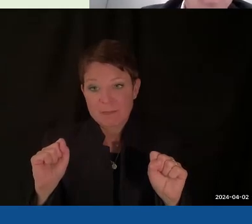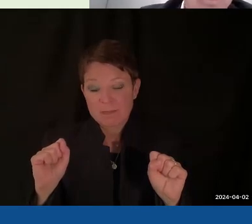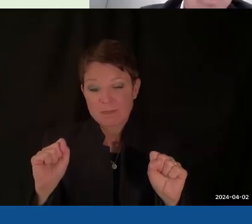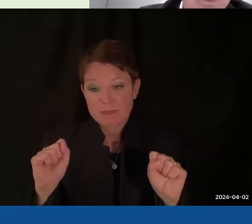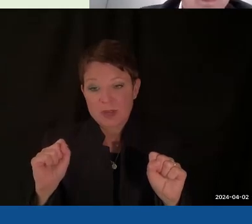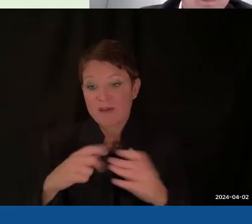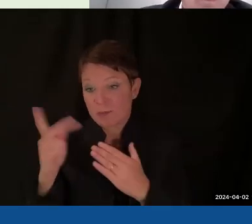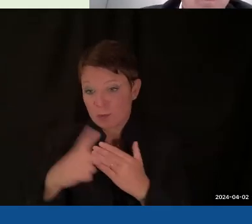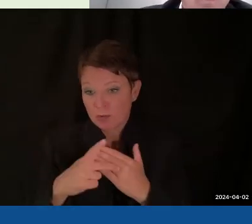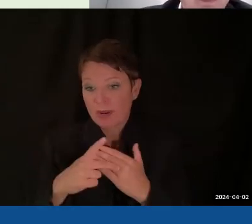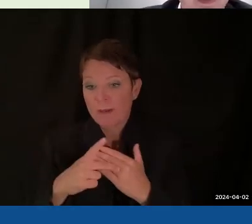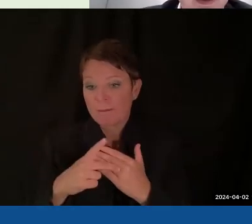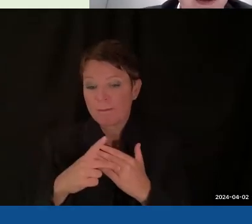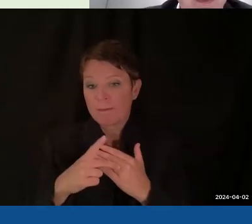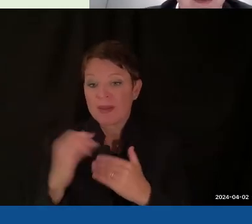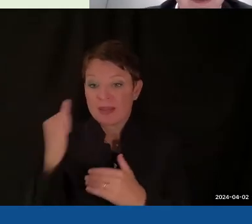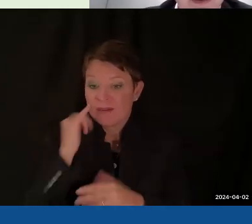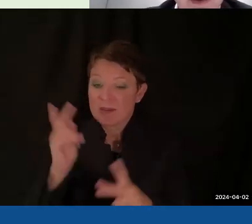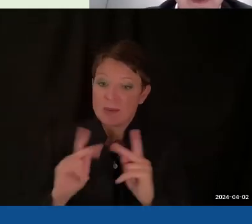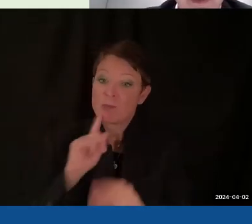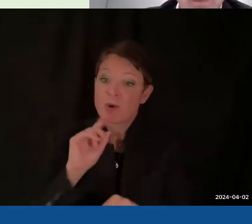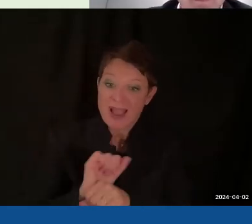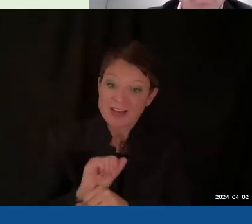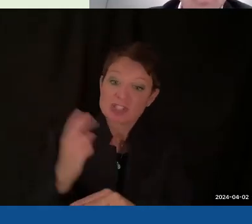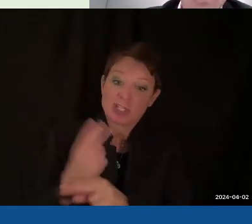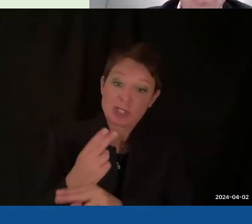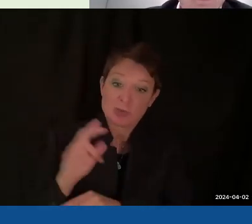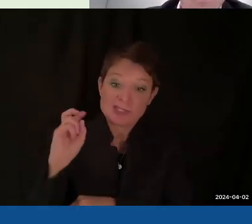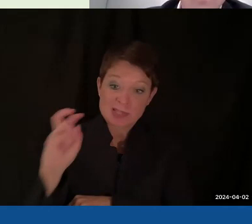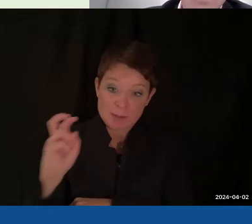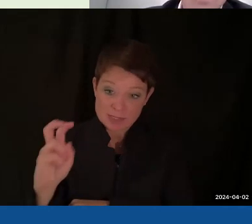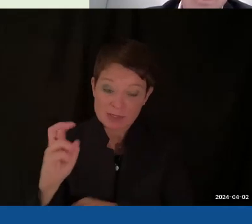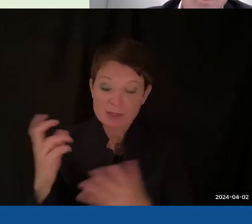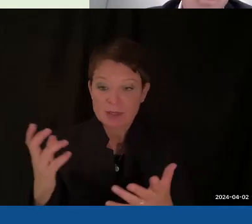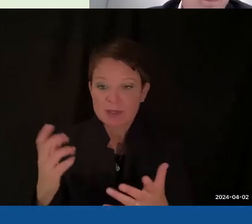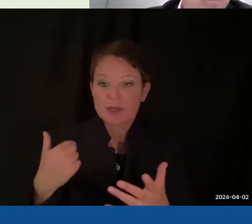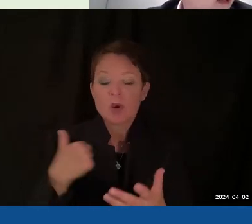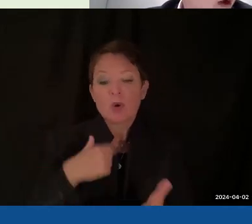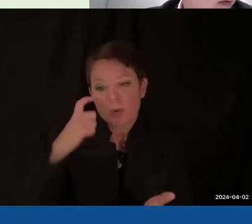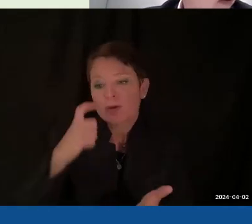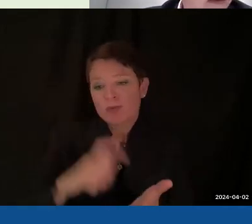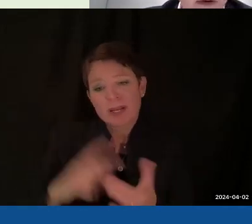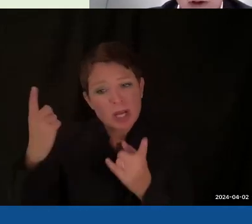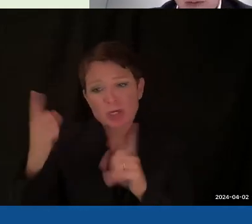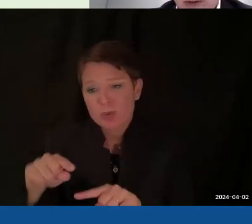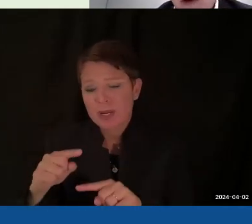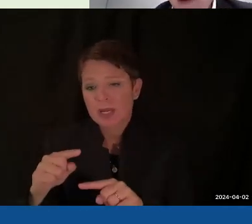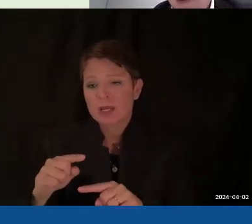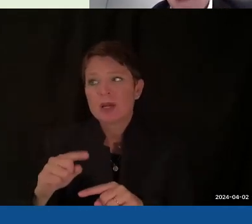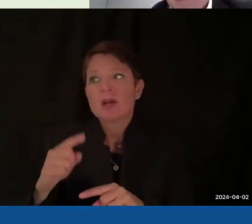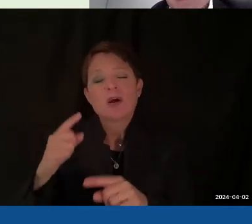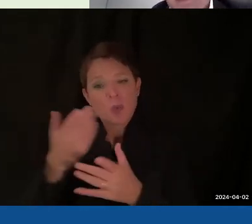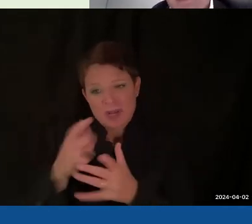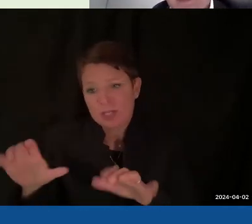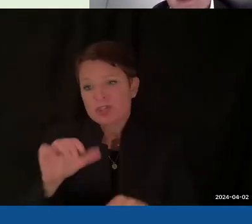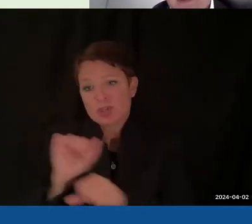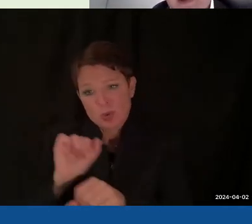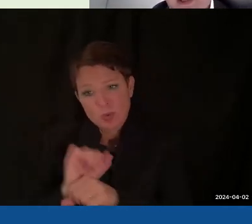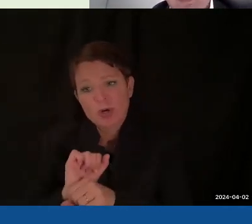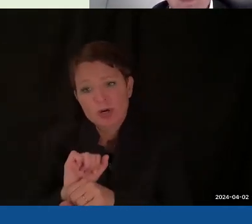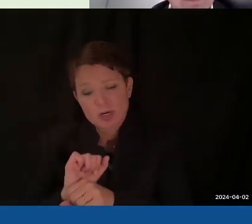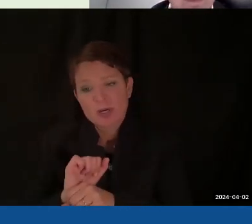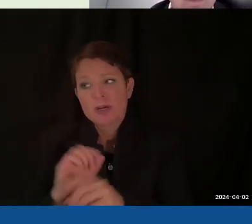the program and, whether or not people will actually take it. And, we recognize and agree that there's a lot of work to be done to make that system